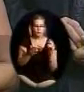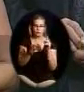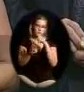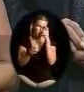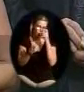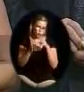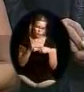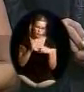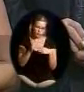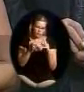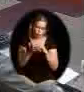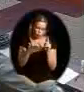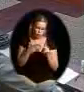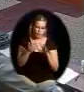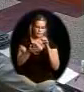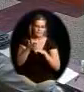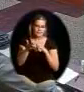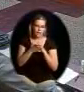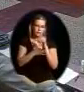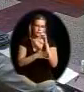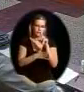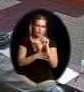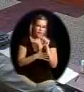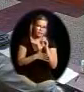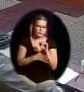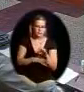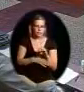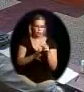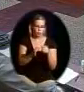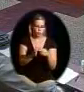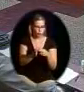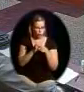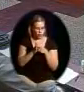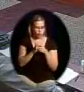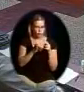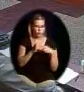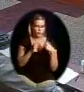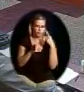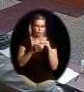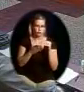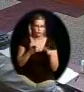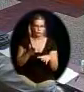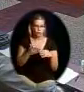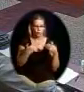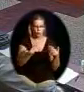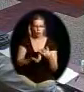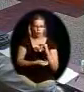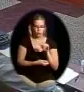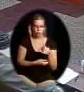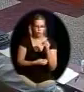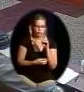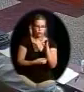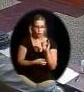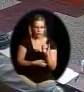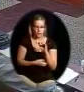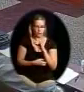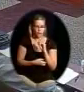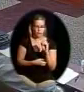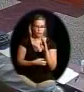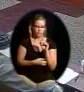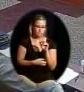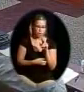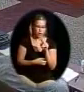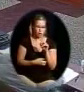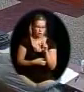discounts on the classics that are required reading for students. So please help us welcome Jody and Barnes & Noble as a district partner.